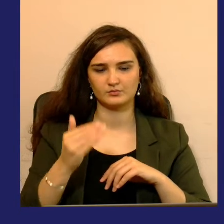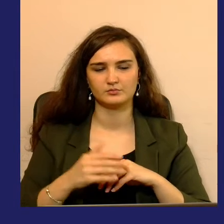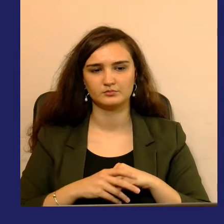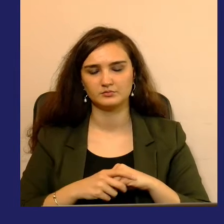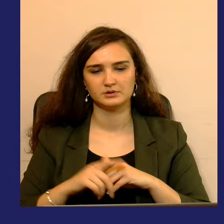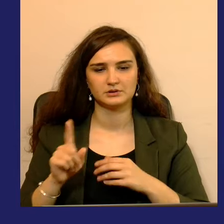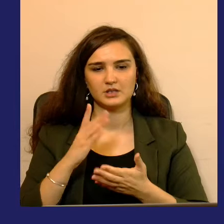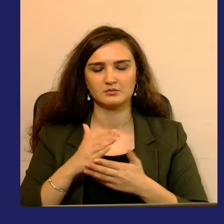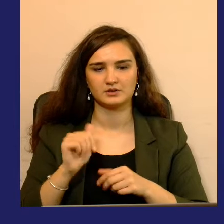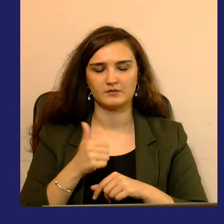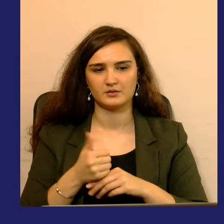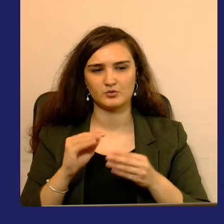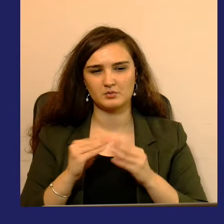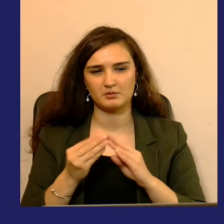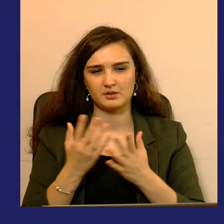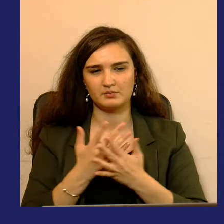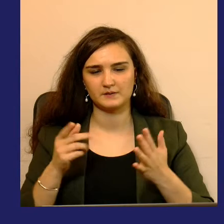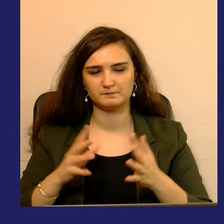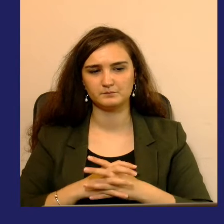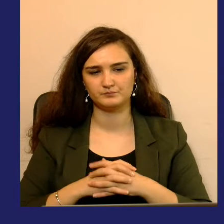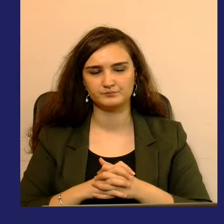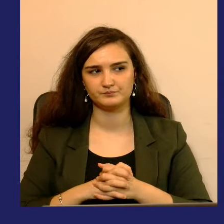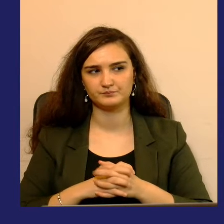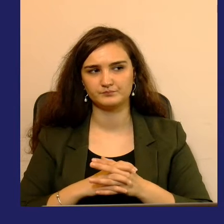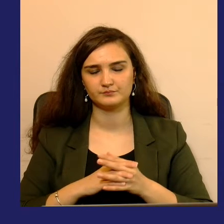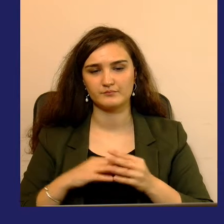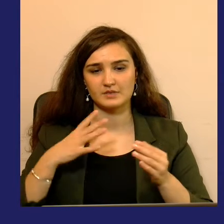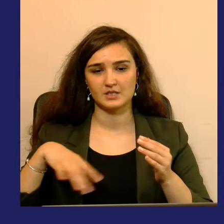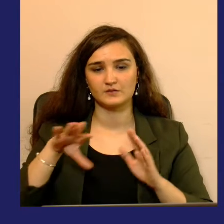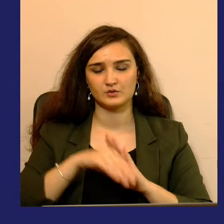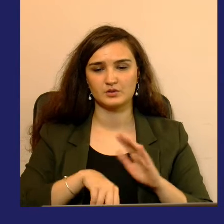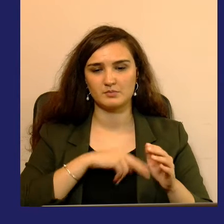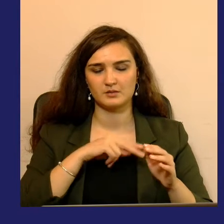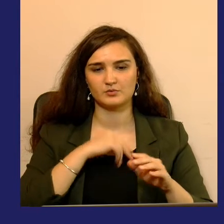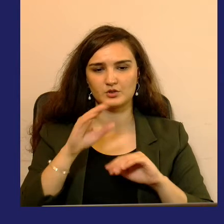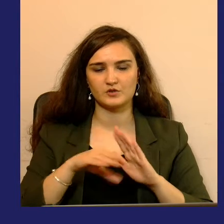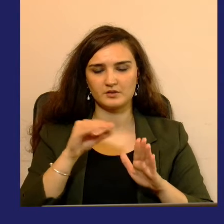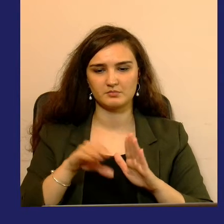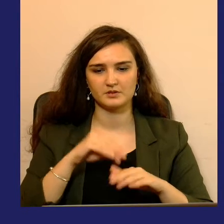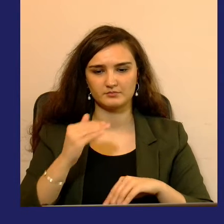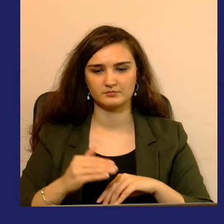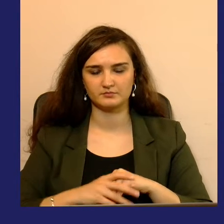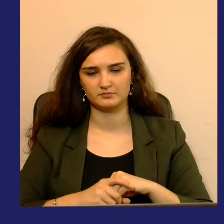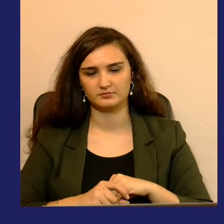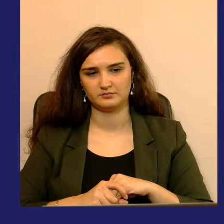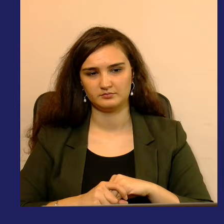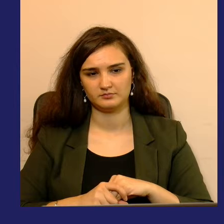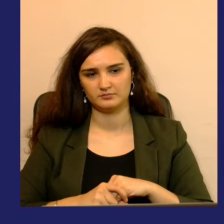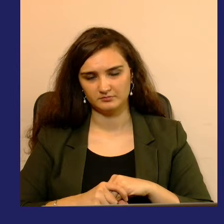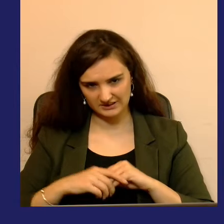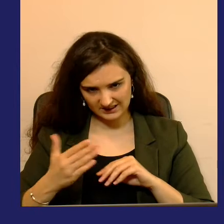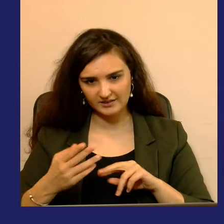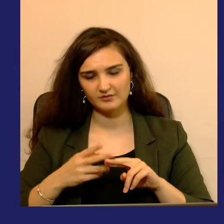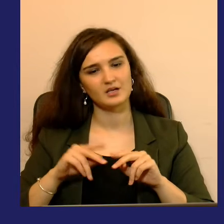challenges of the Georgian parliamentary election with respect to this important topic, the use and misuse